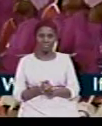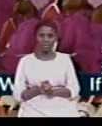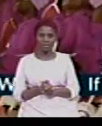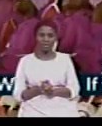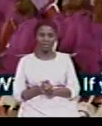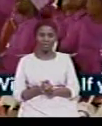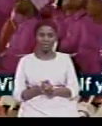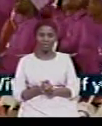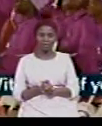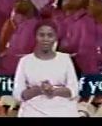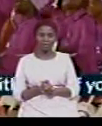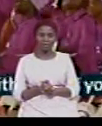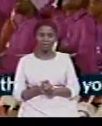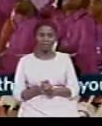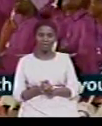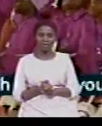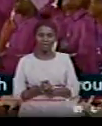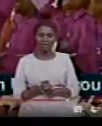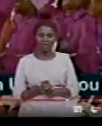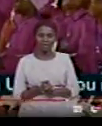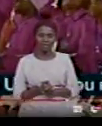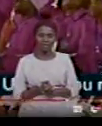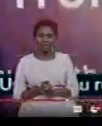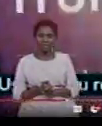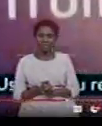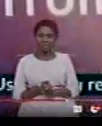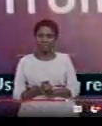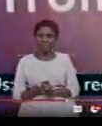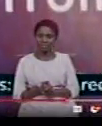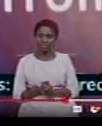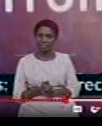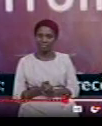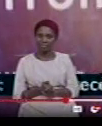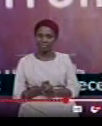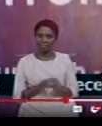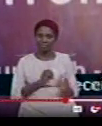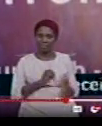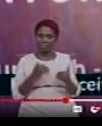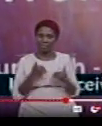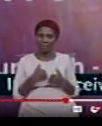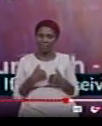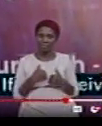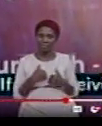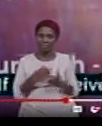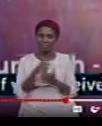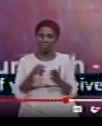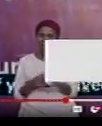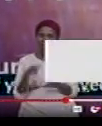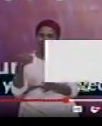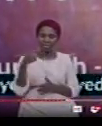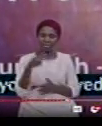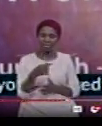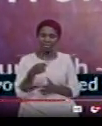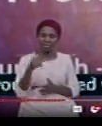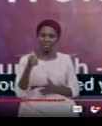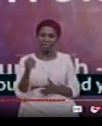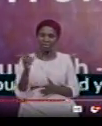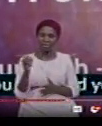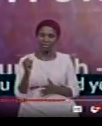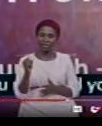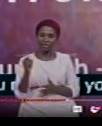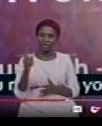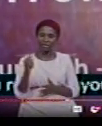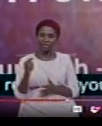Kumasi. I've had this gastric ulcer problem for the past 18 years. I've done